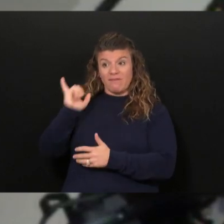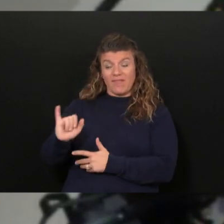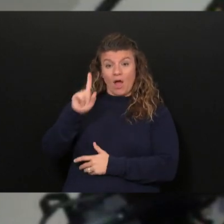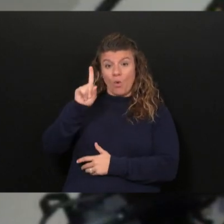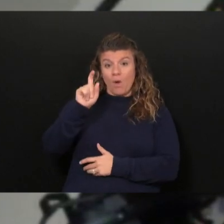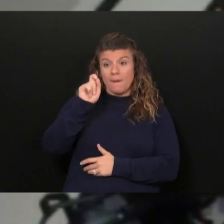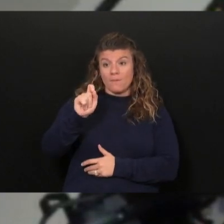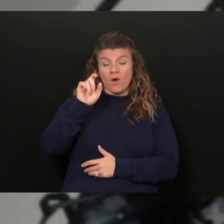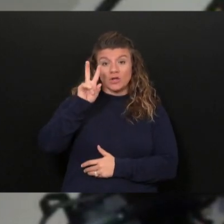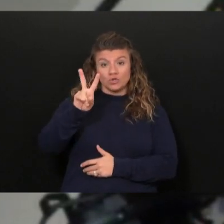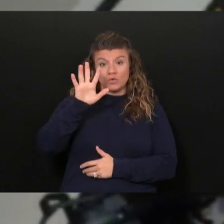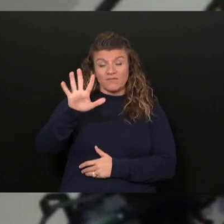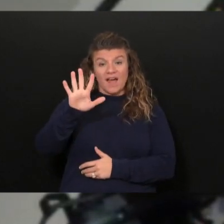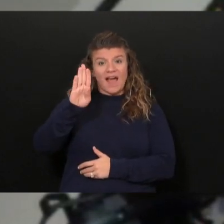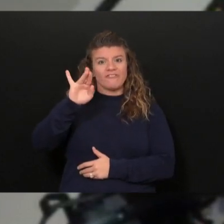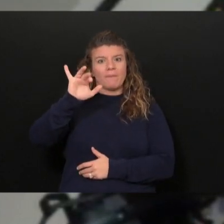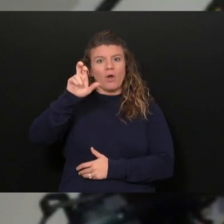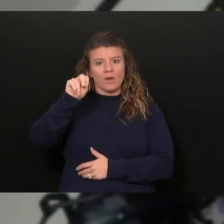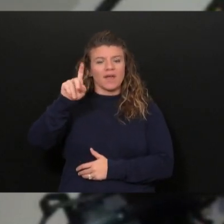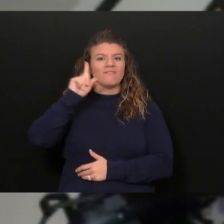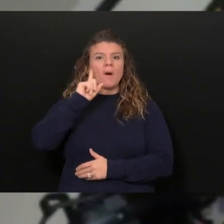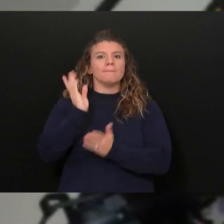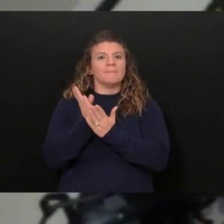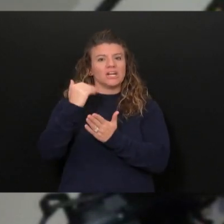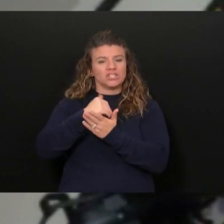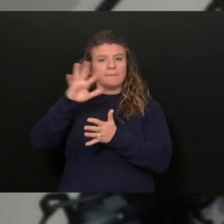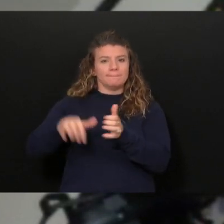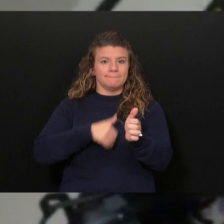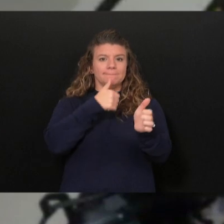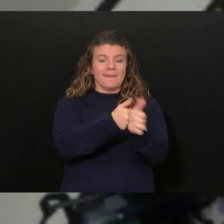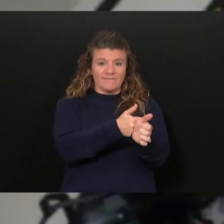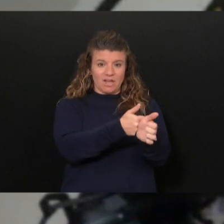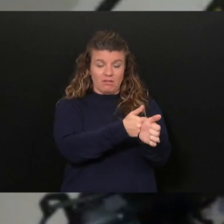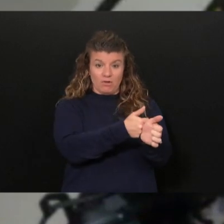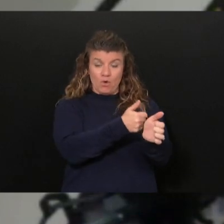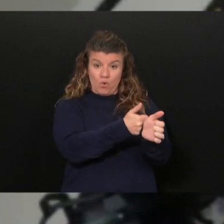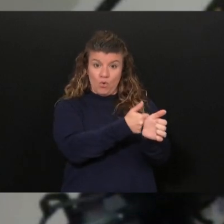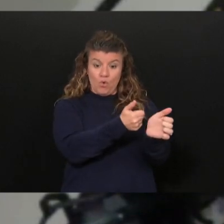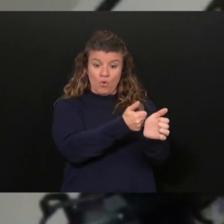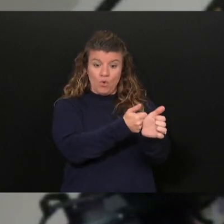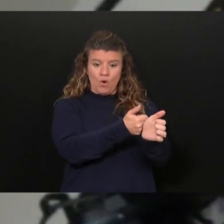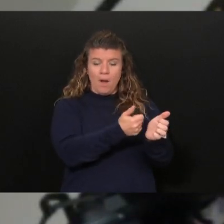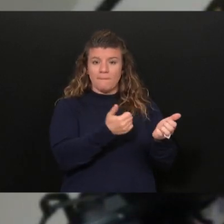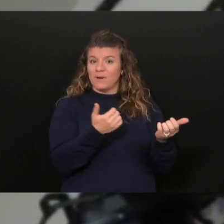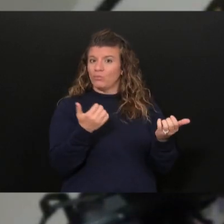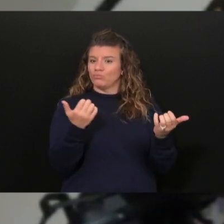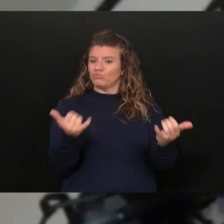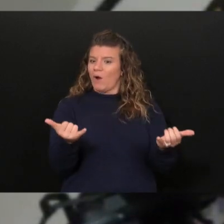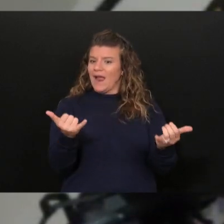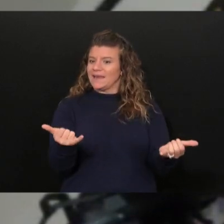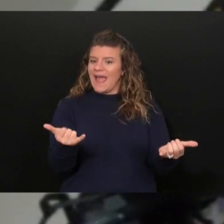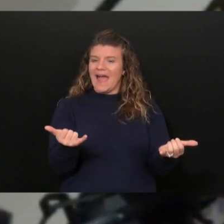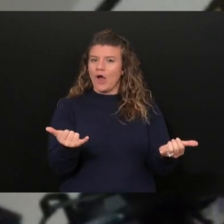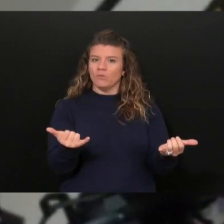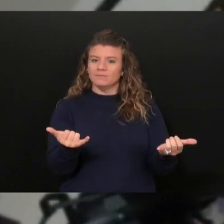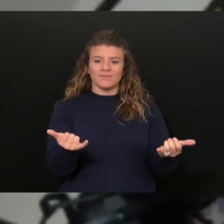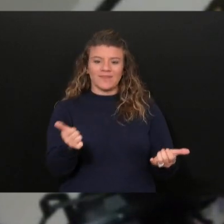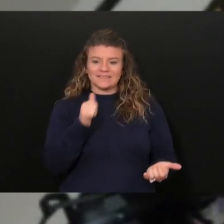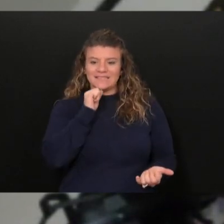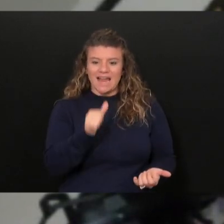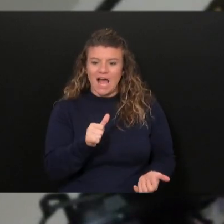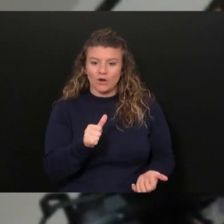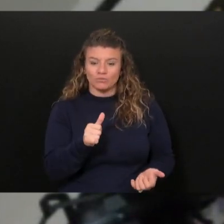$1.25 billion for budget backfill, right now that's just not what's in the